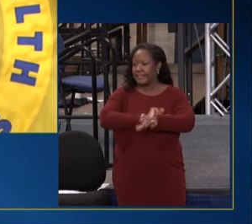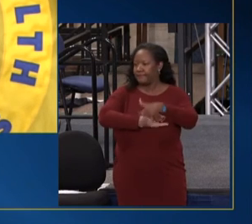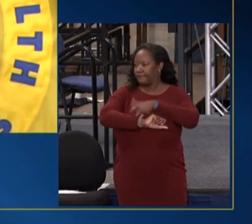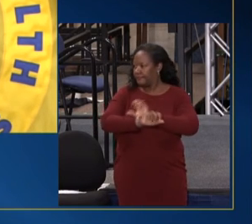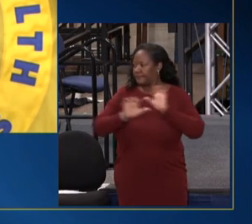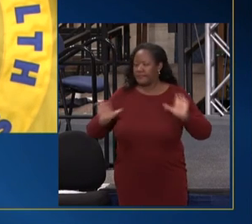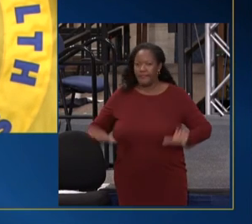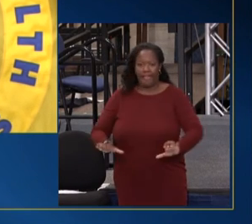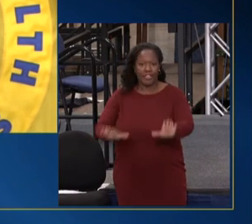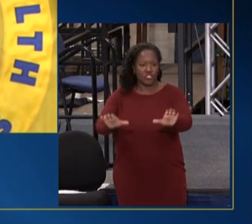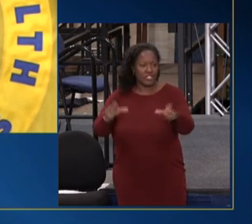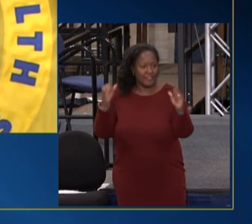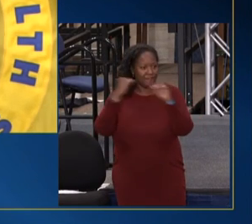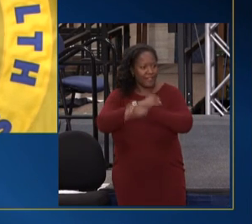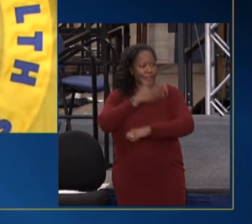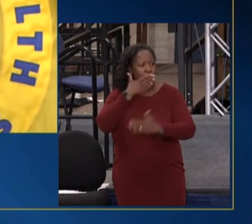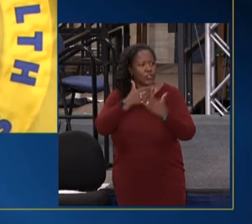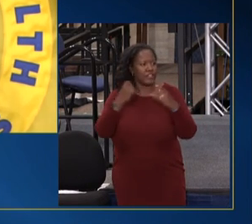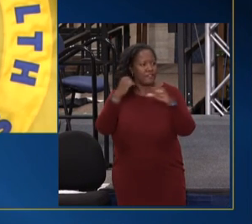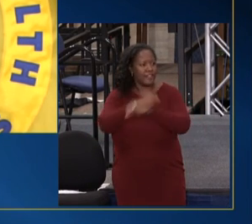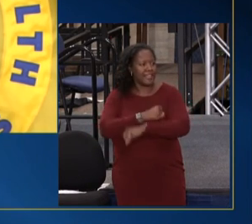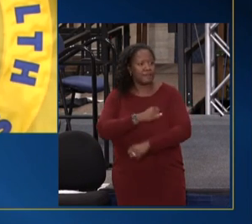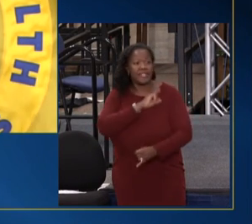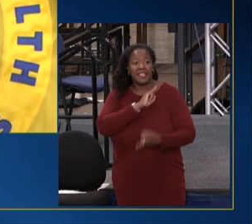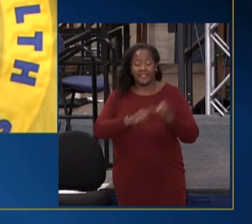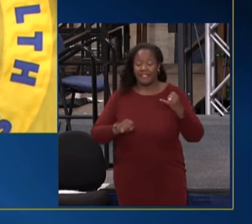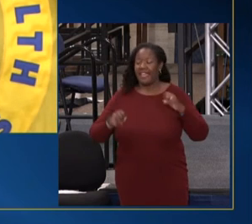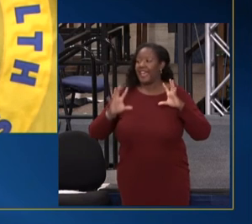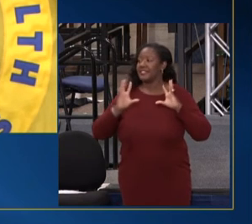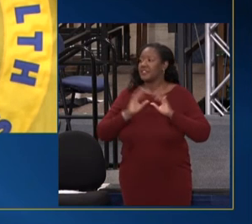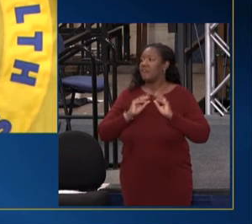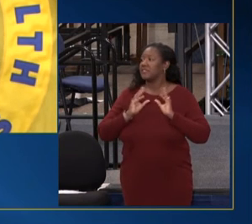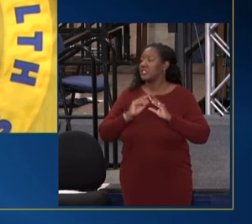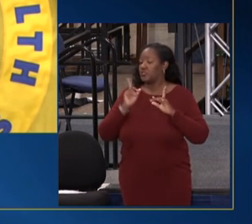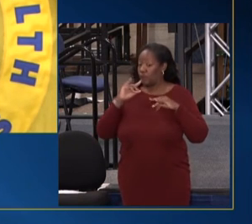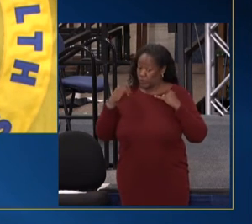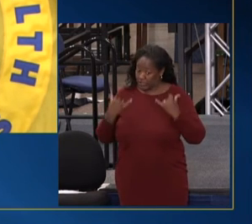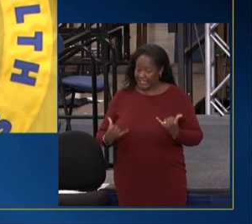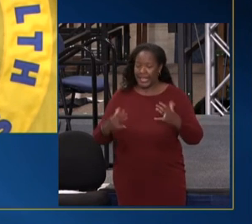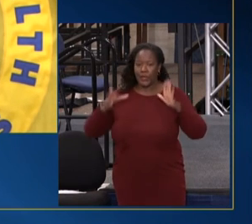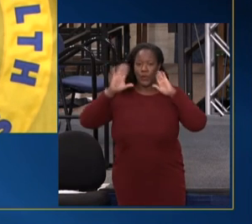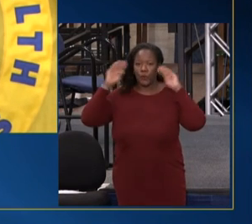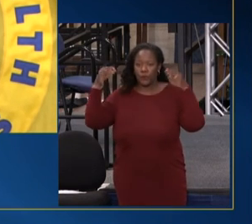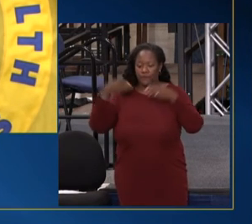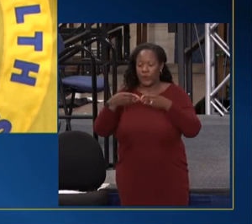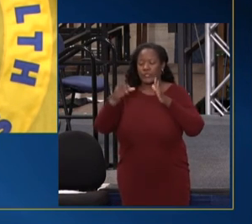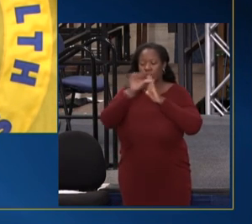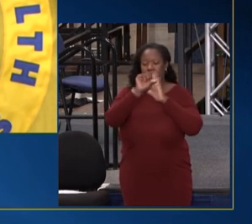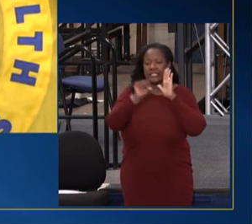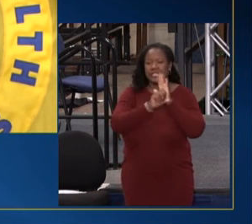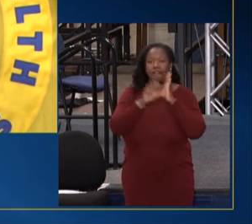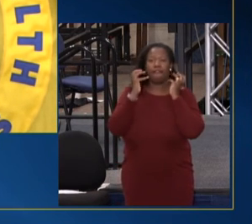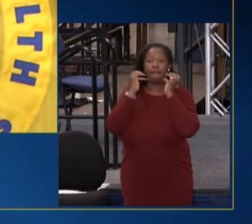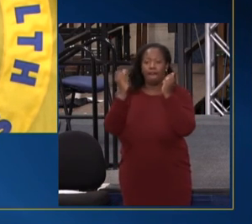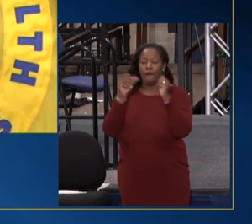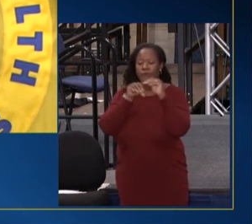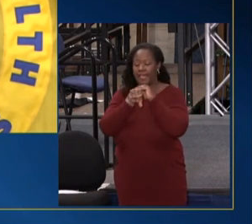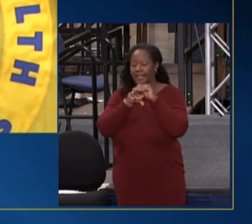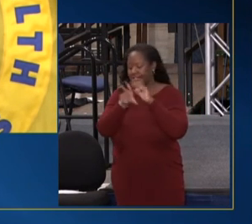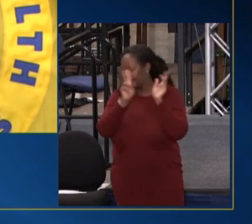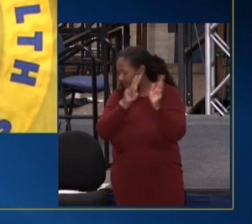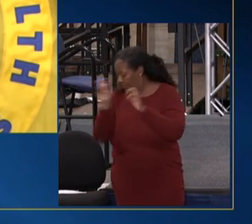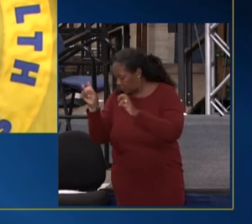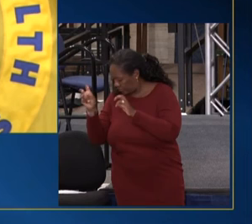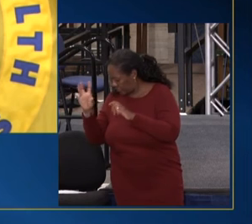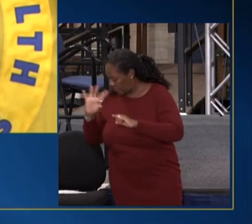and fight the good fight. The last conversation we'll have, at least for today, is going to focus on state health access issues, and we're going to